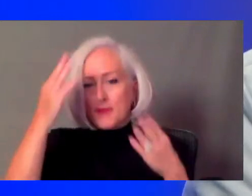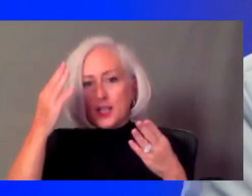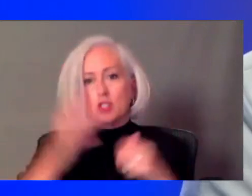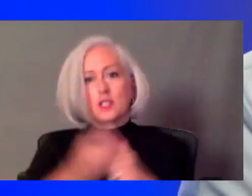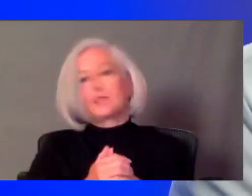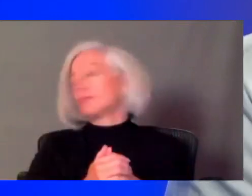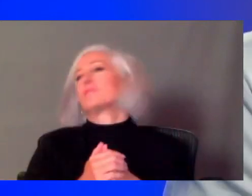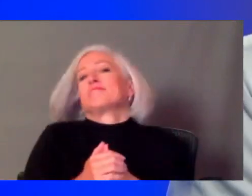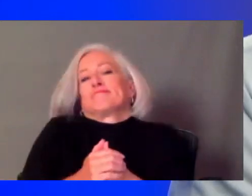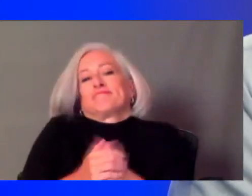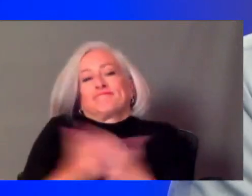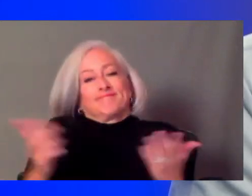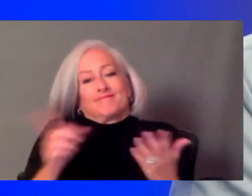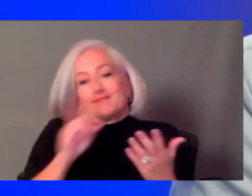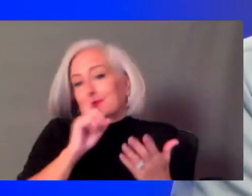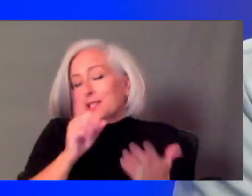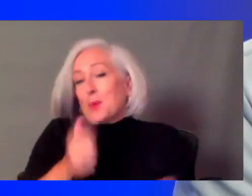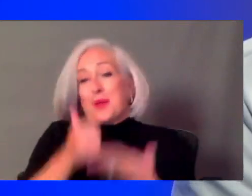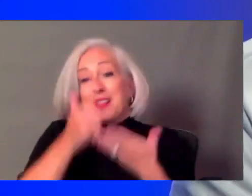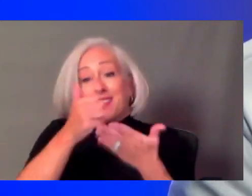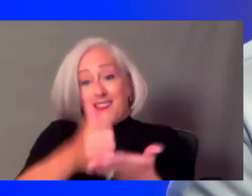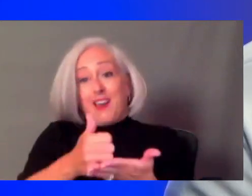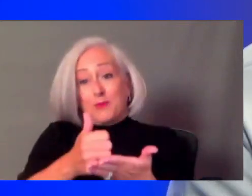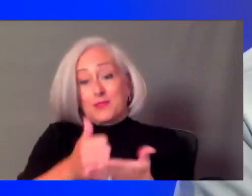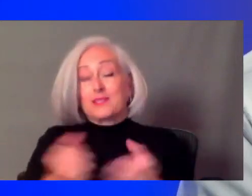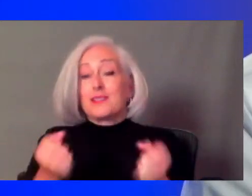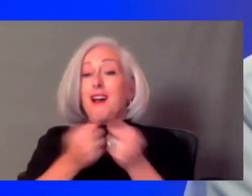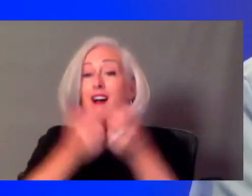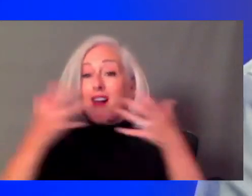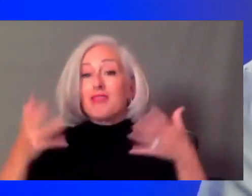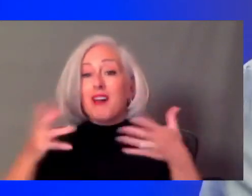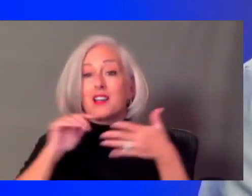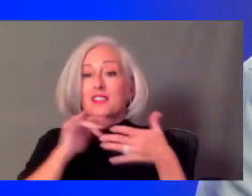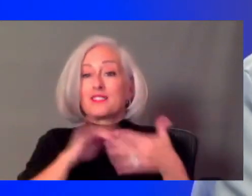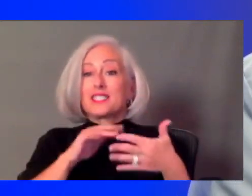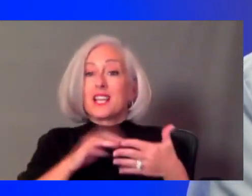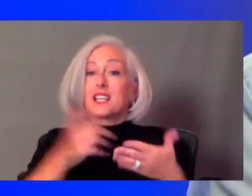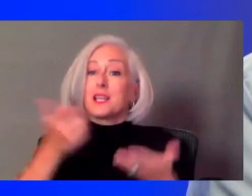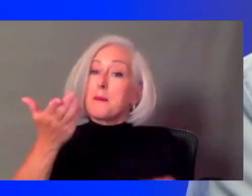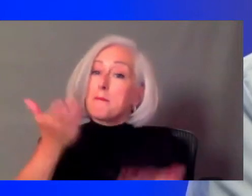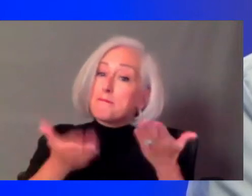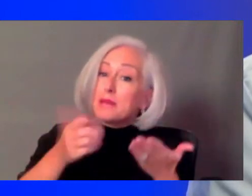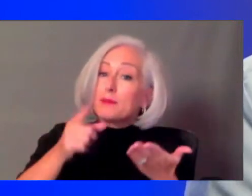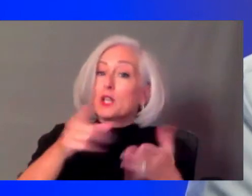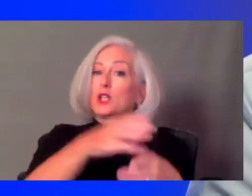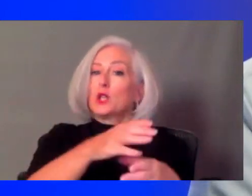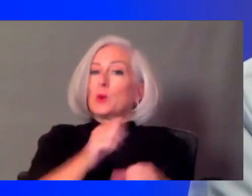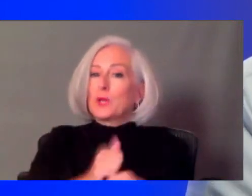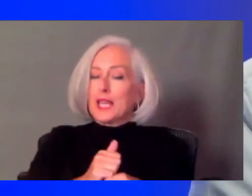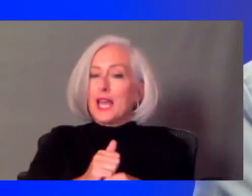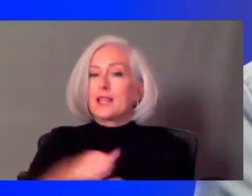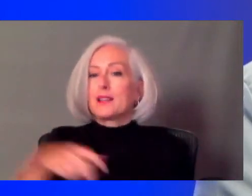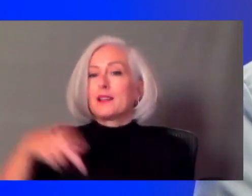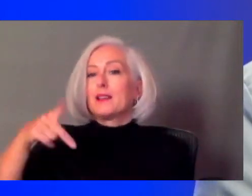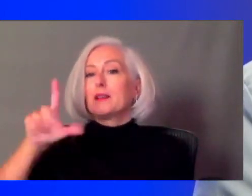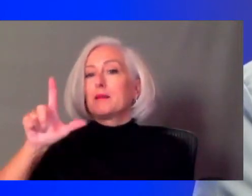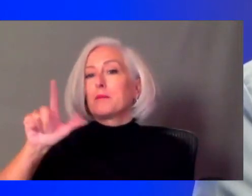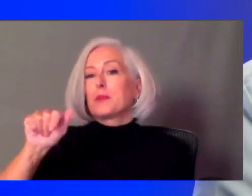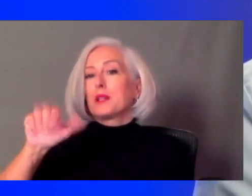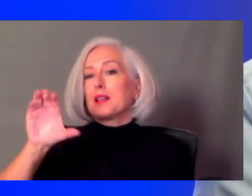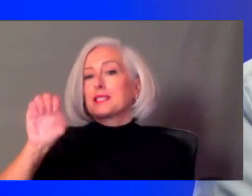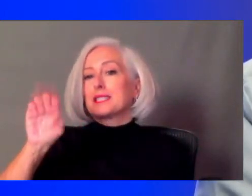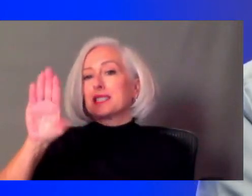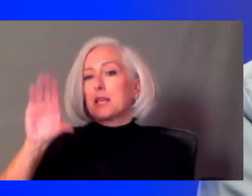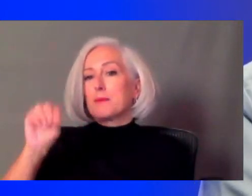finding more information? So we're going to show a couple contact points for the